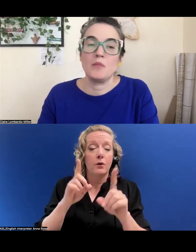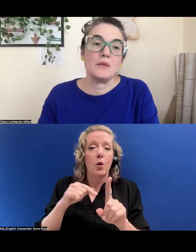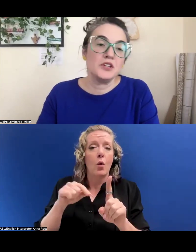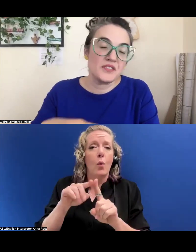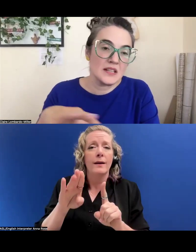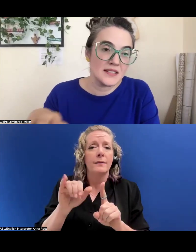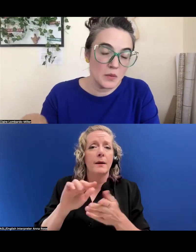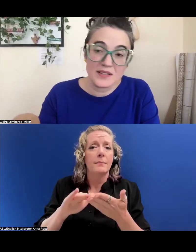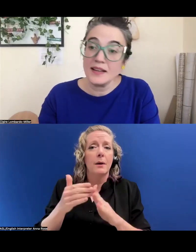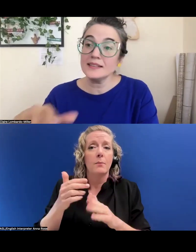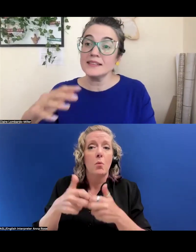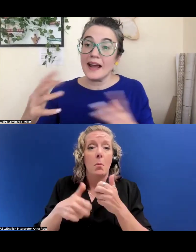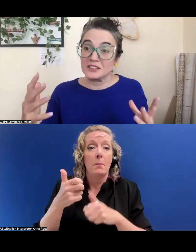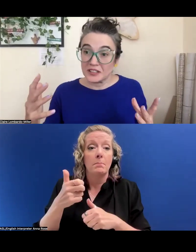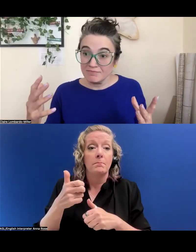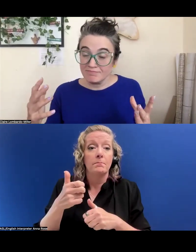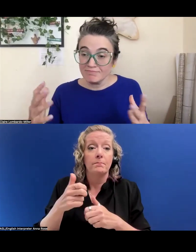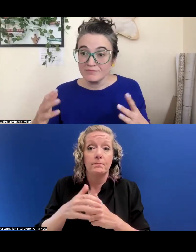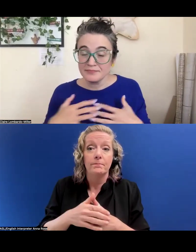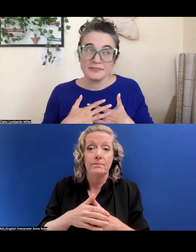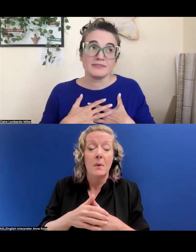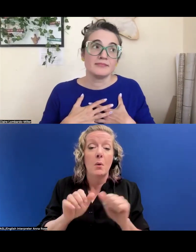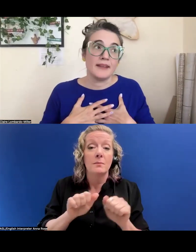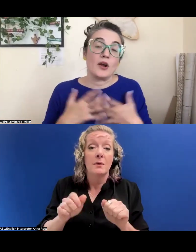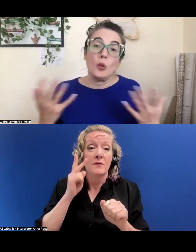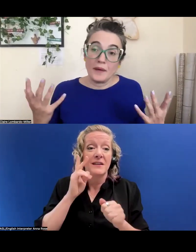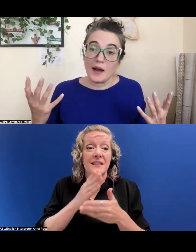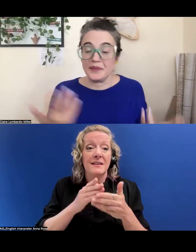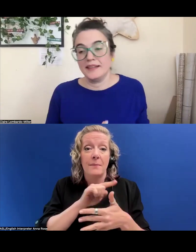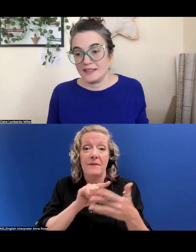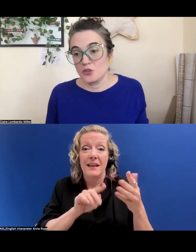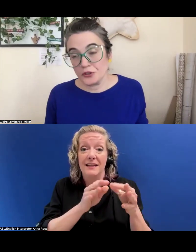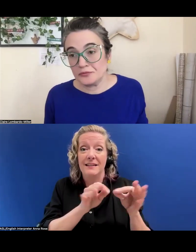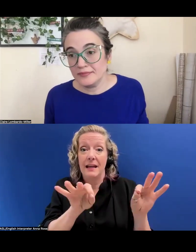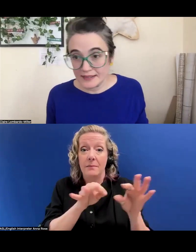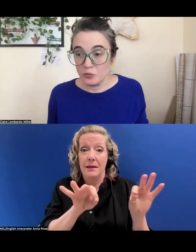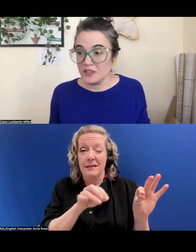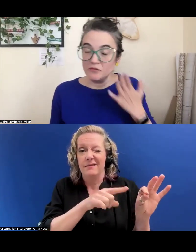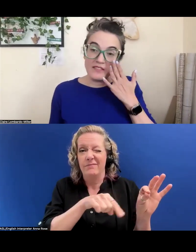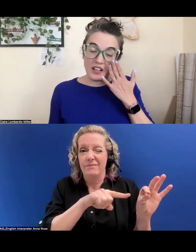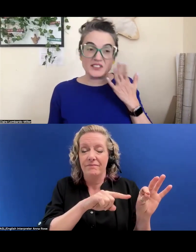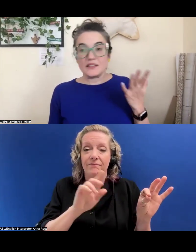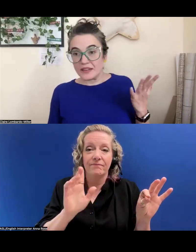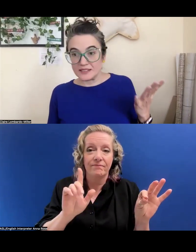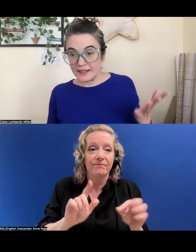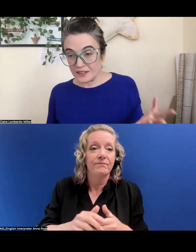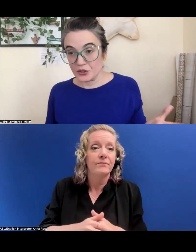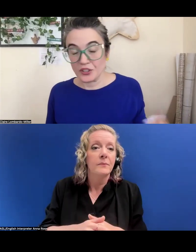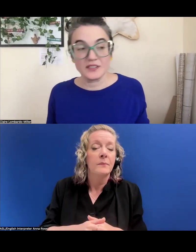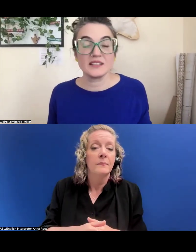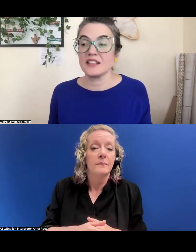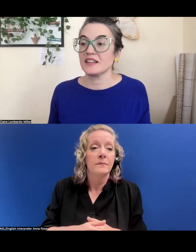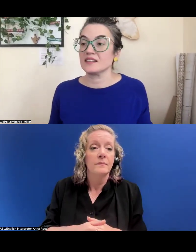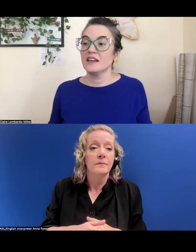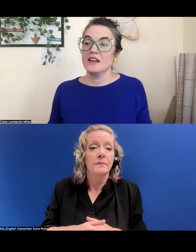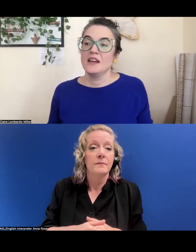So maybe you've seen statements like this in action. I hope not, but it's true. We've all seen things like this or heard